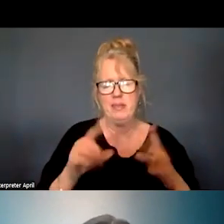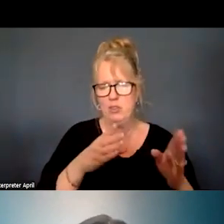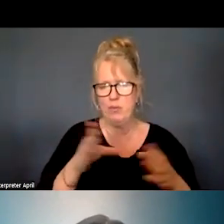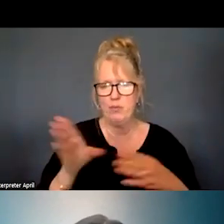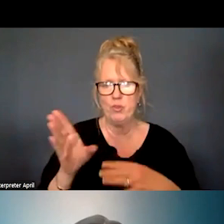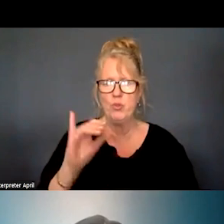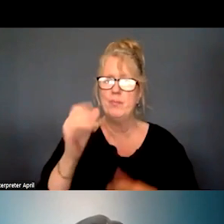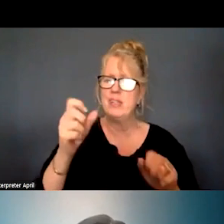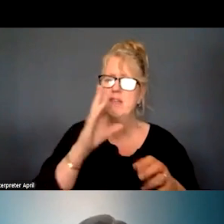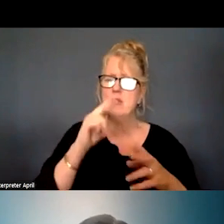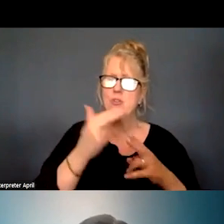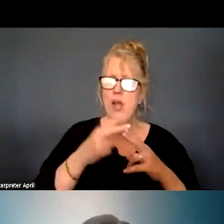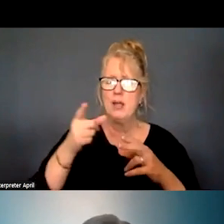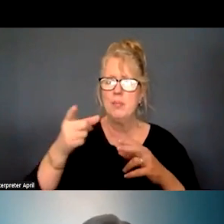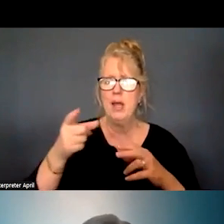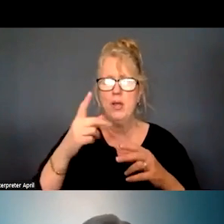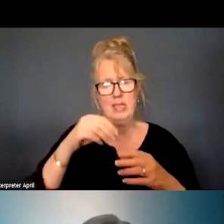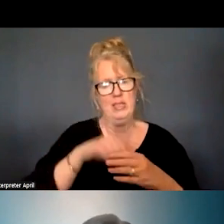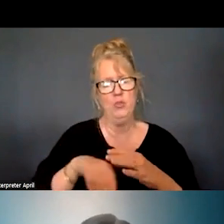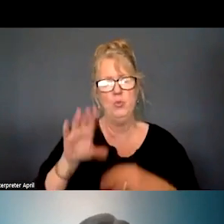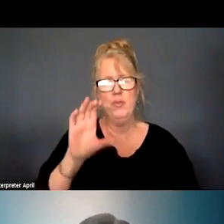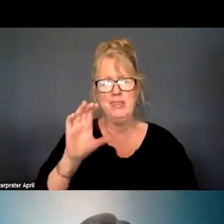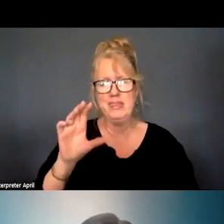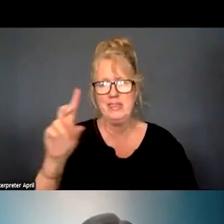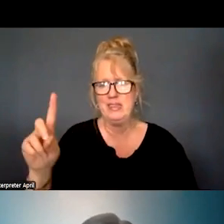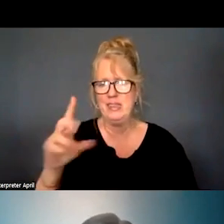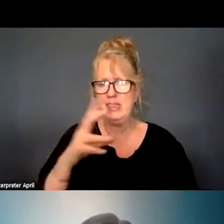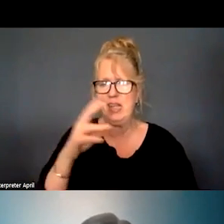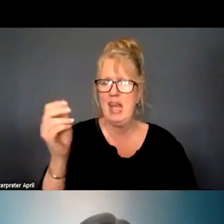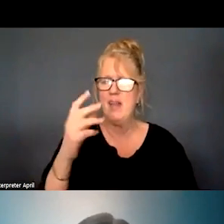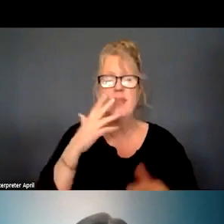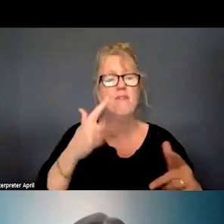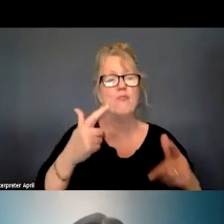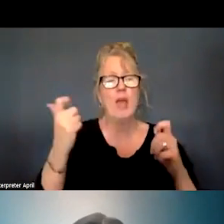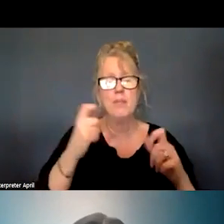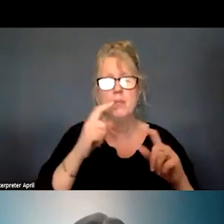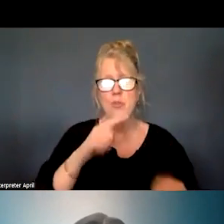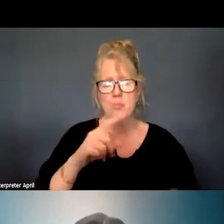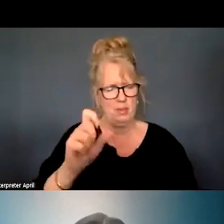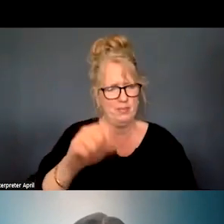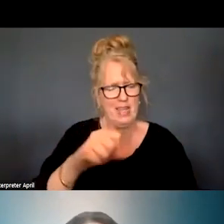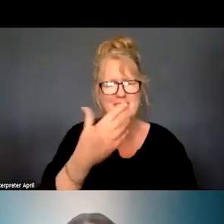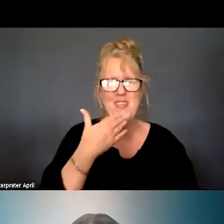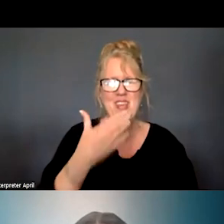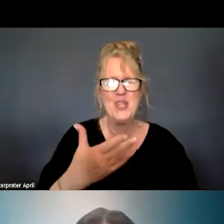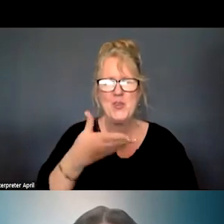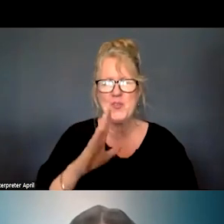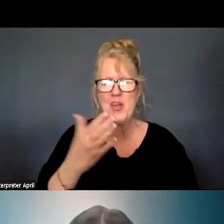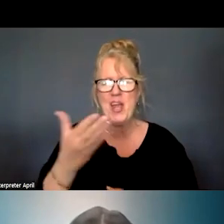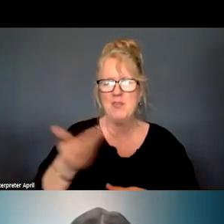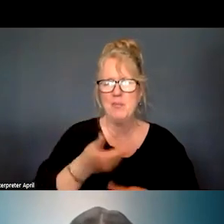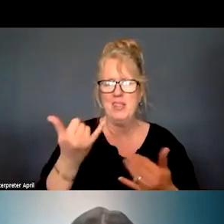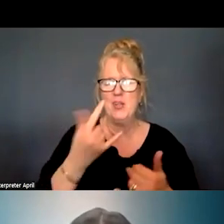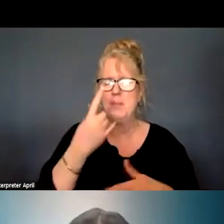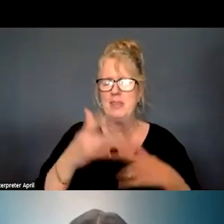you talk about the entry points into the CCD and rapid response? Yes, and thank you so much for having me on. I'm excited